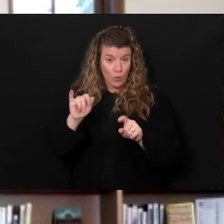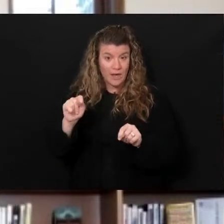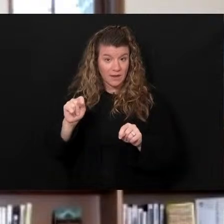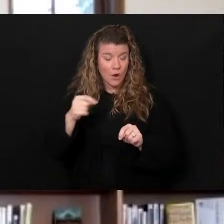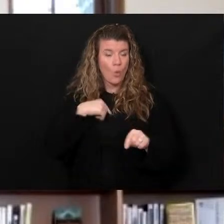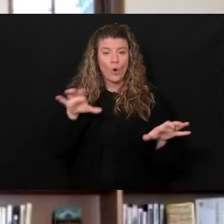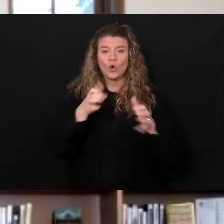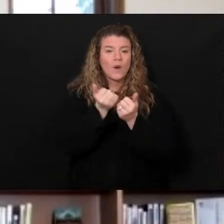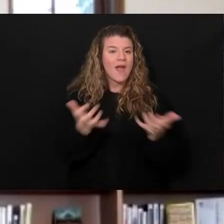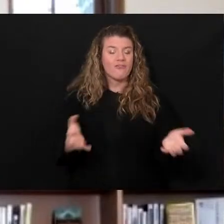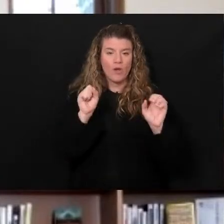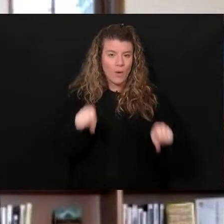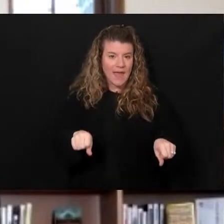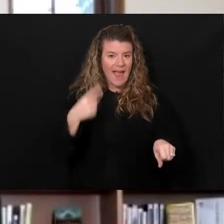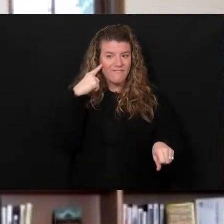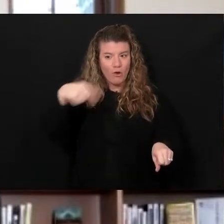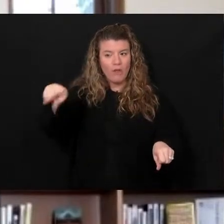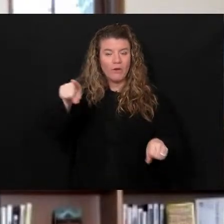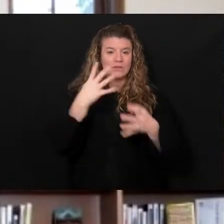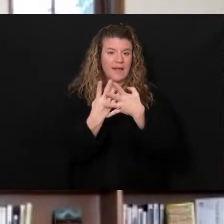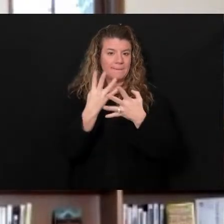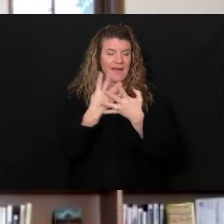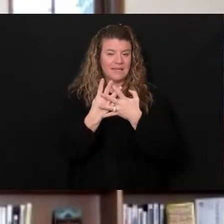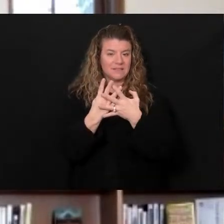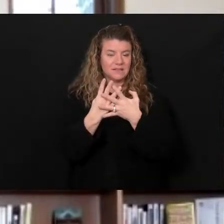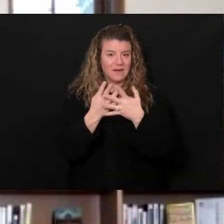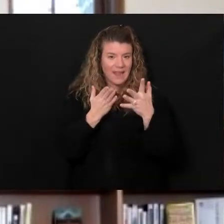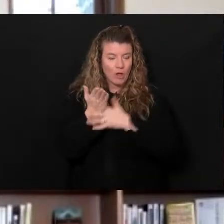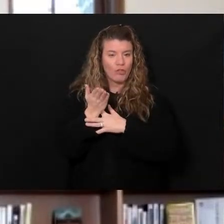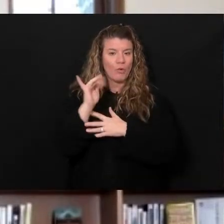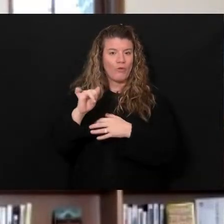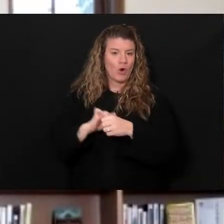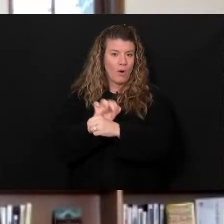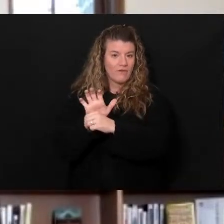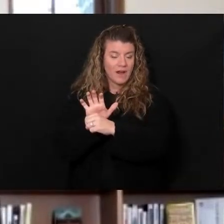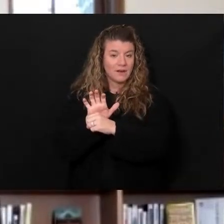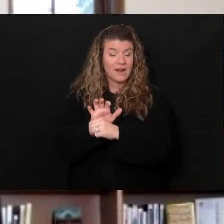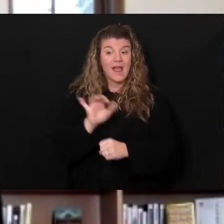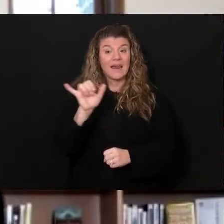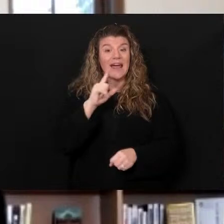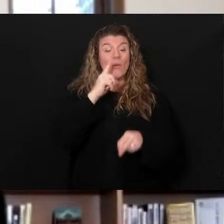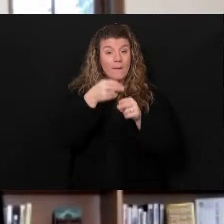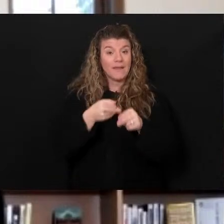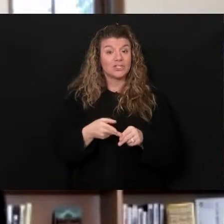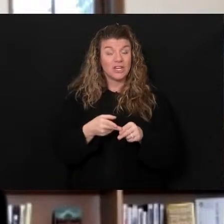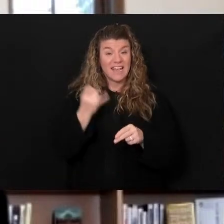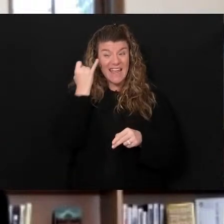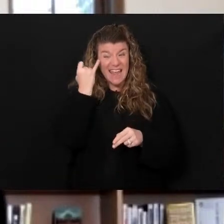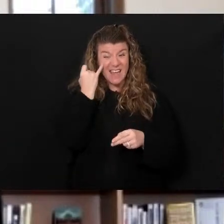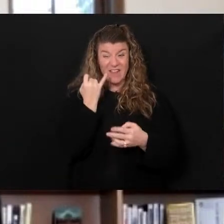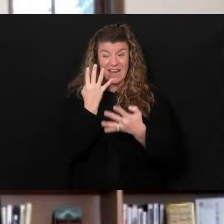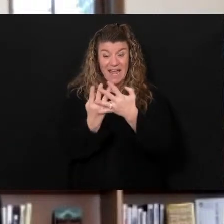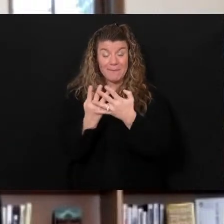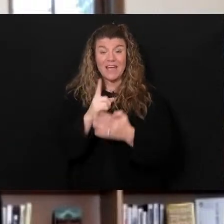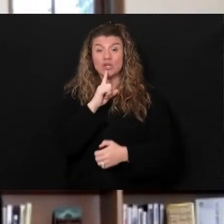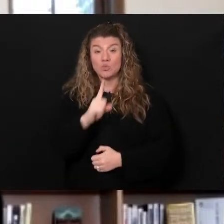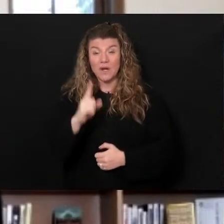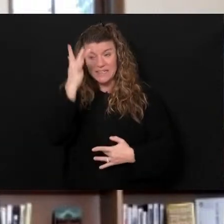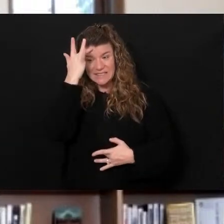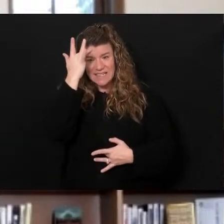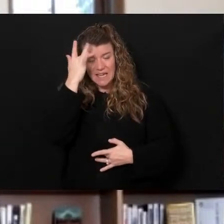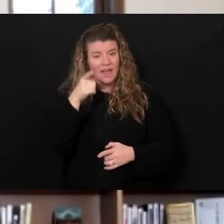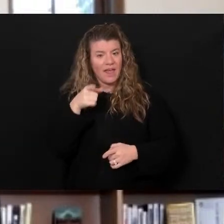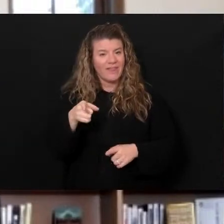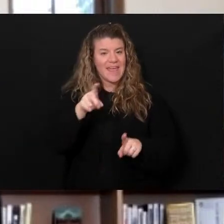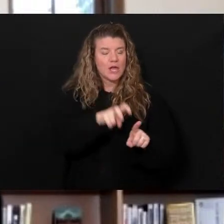for the inmates that do suffer from COVID-19. And as we mentioned before, if an inmate is really sick, they do get